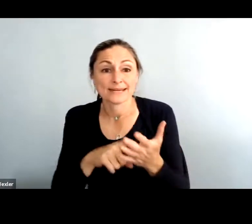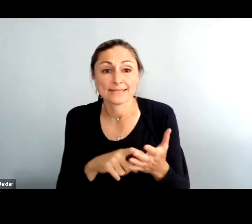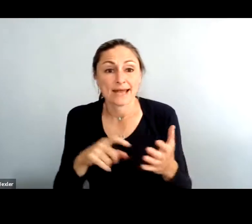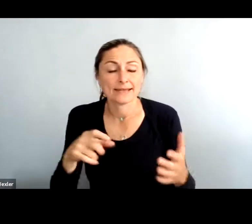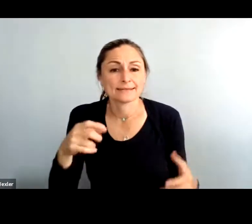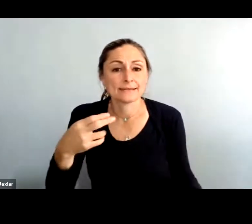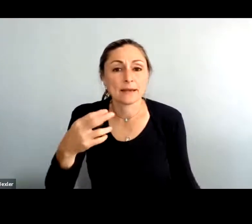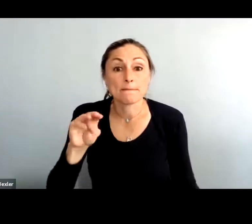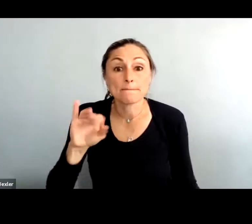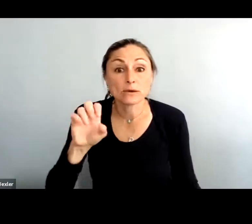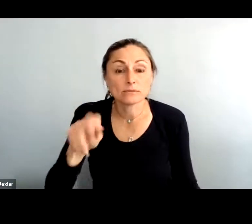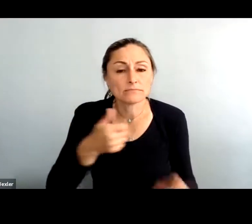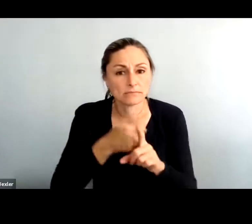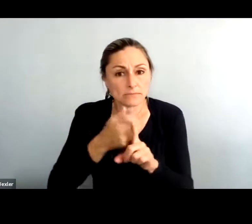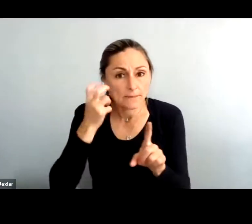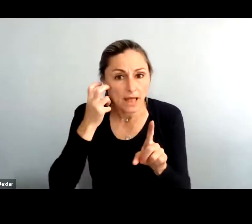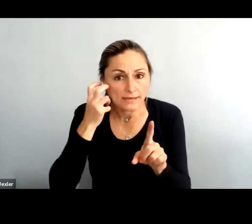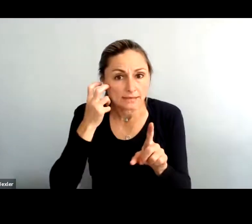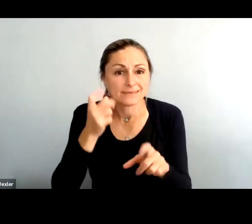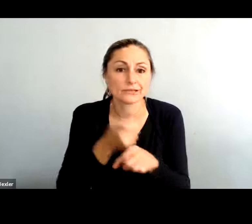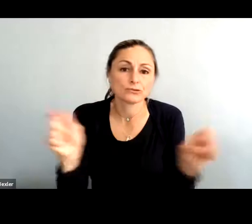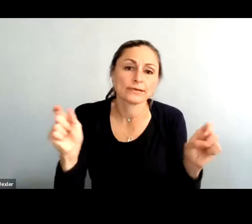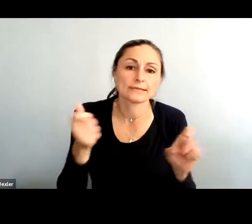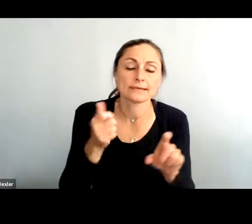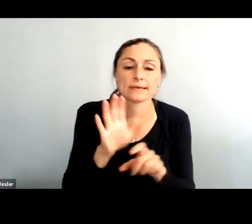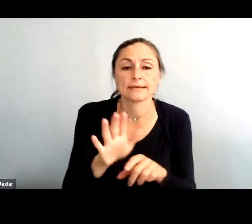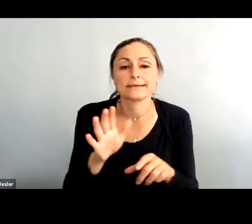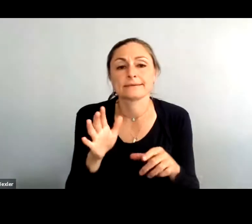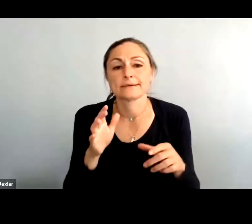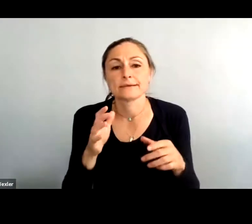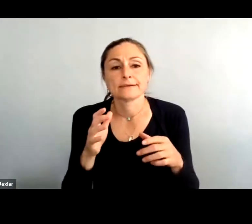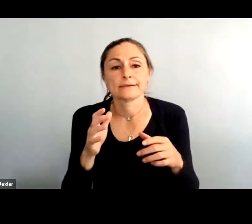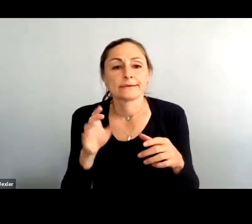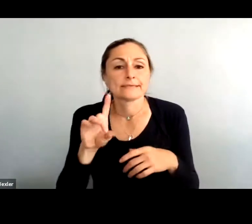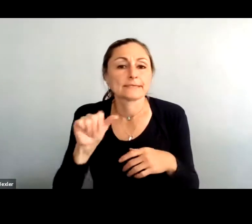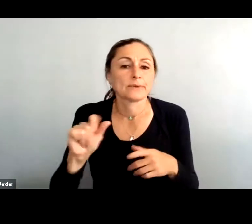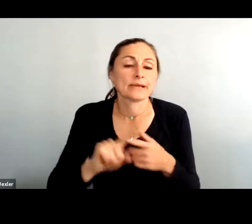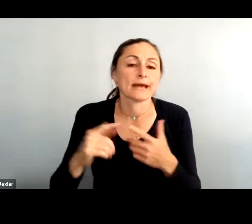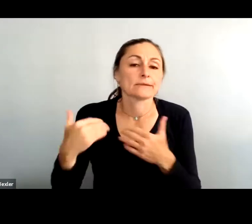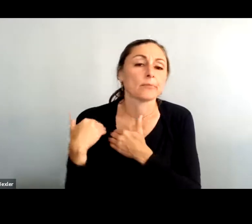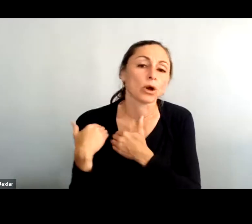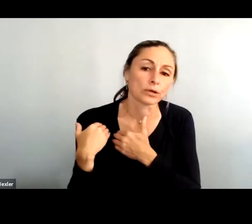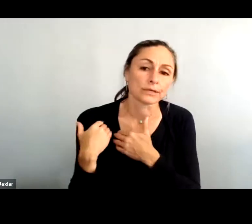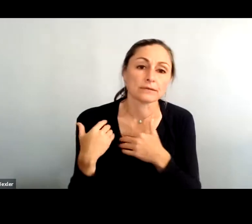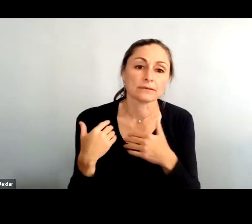blindness, which treats his impairment as a burden that he has to bear, as disability art.